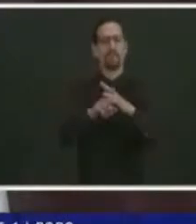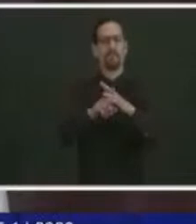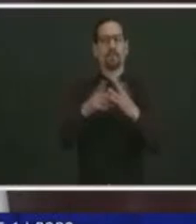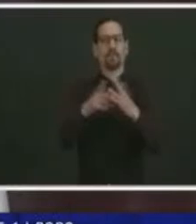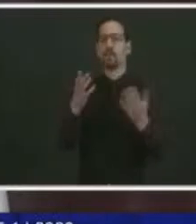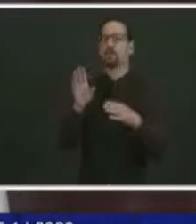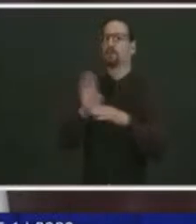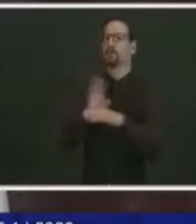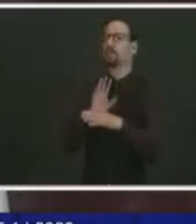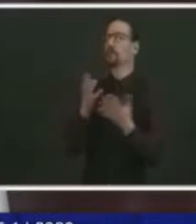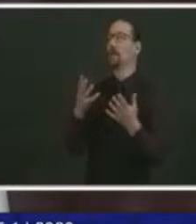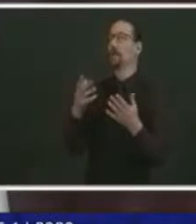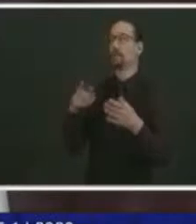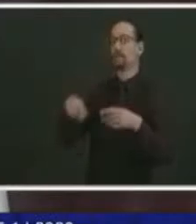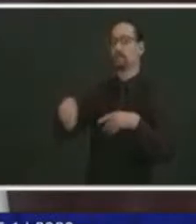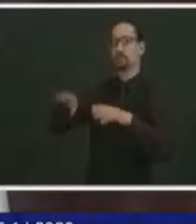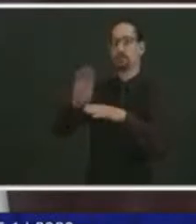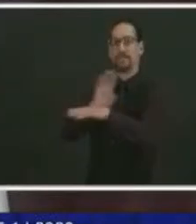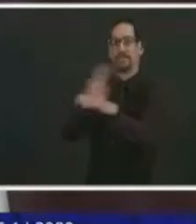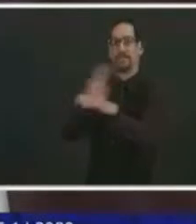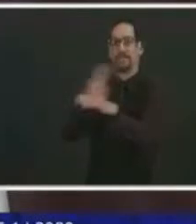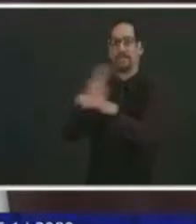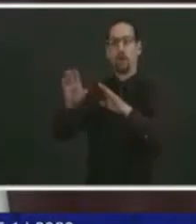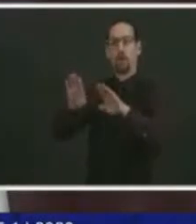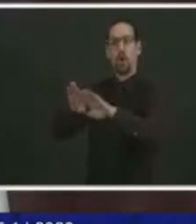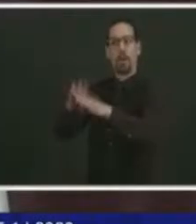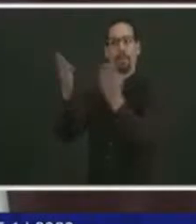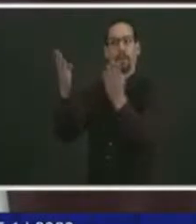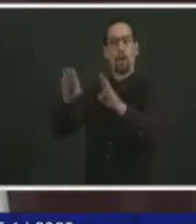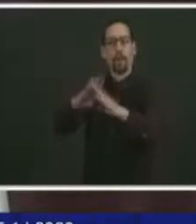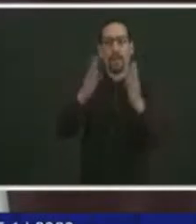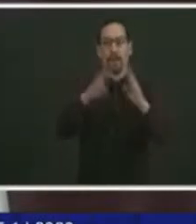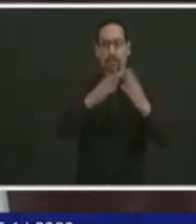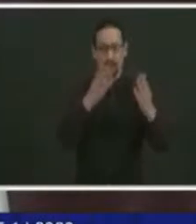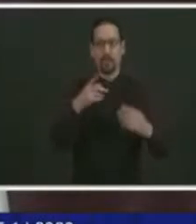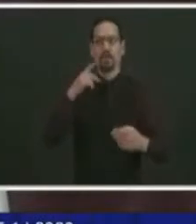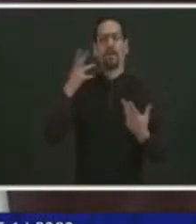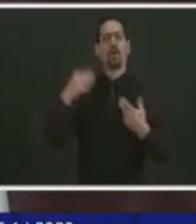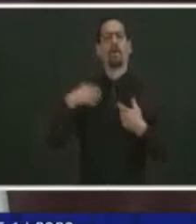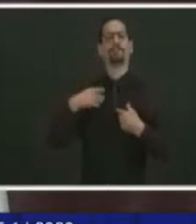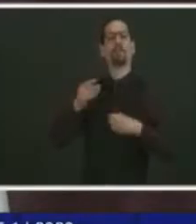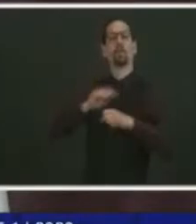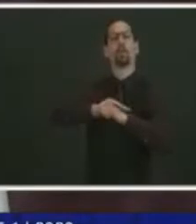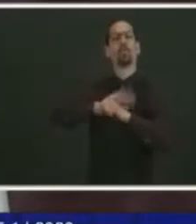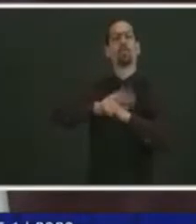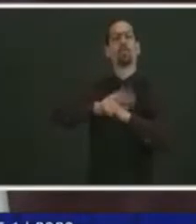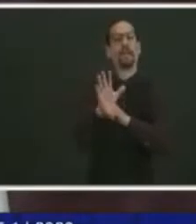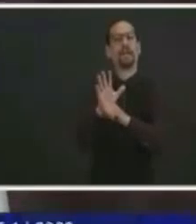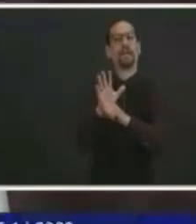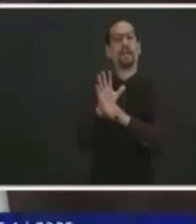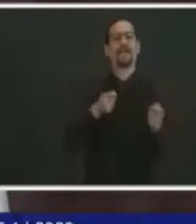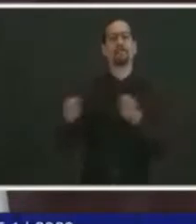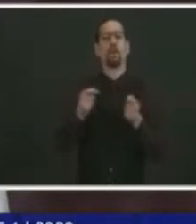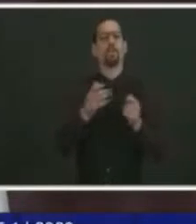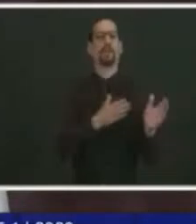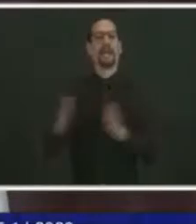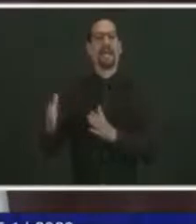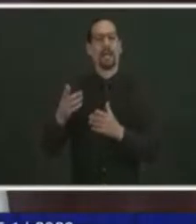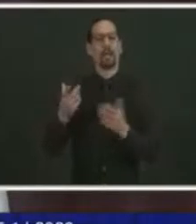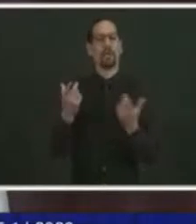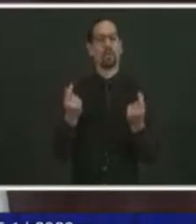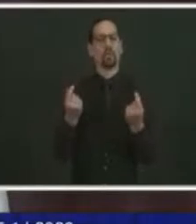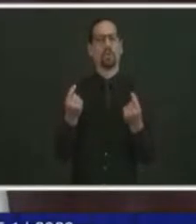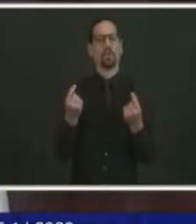fill out their COVID control plans. This weekend, we only saw about 70% of businesses that